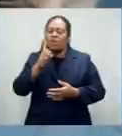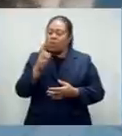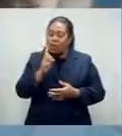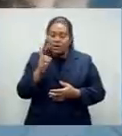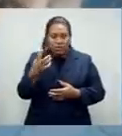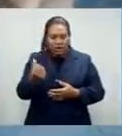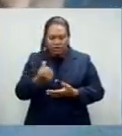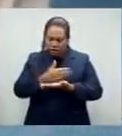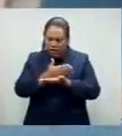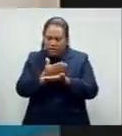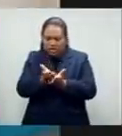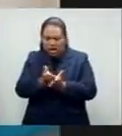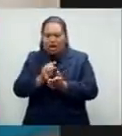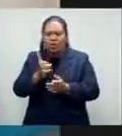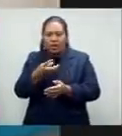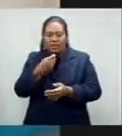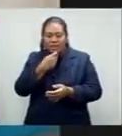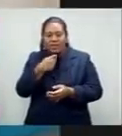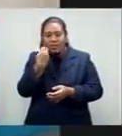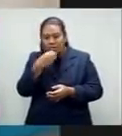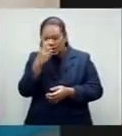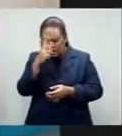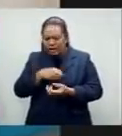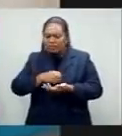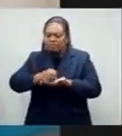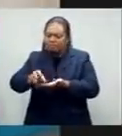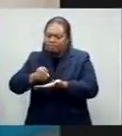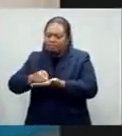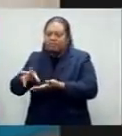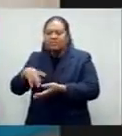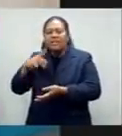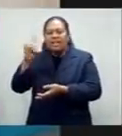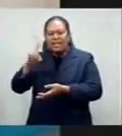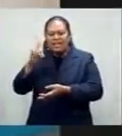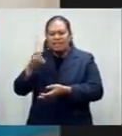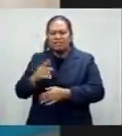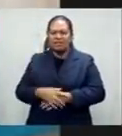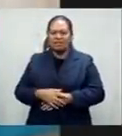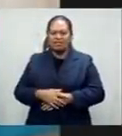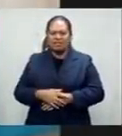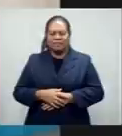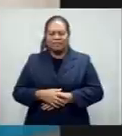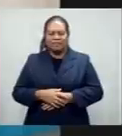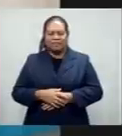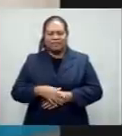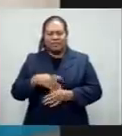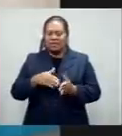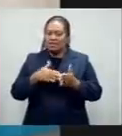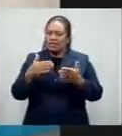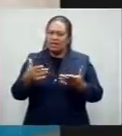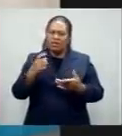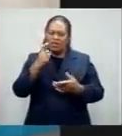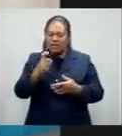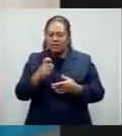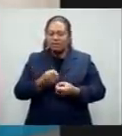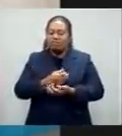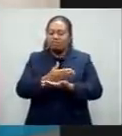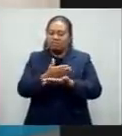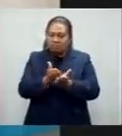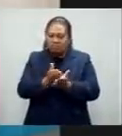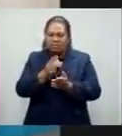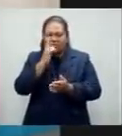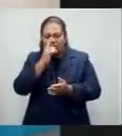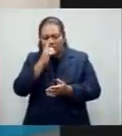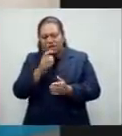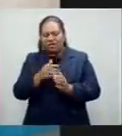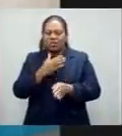feed stray animals. Like if one person feeds a stray, like one meal once a day, that's a lot, So if people can be